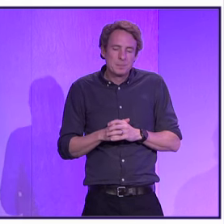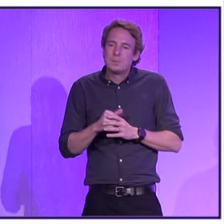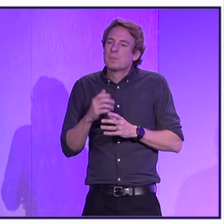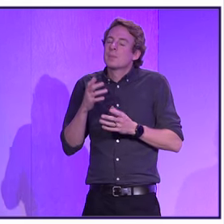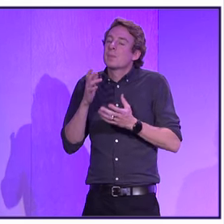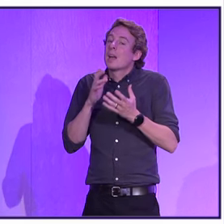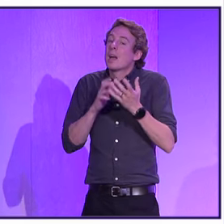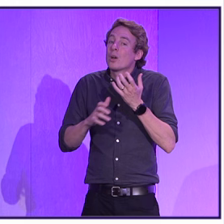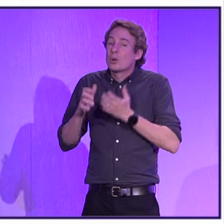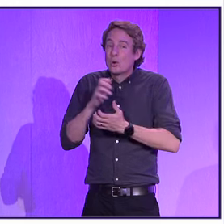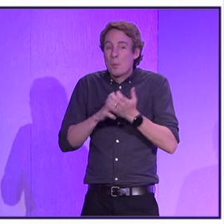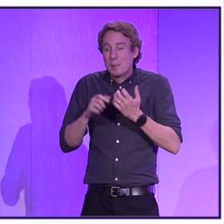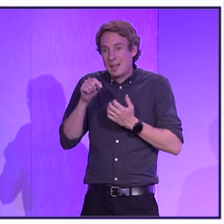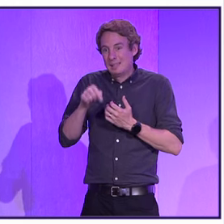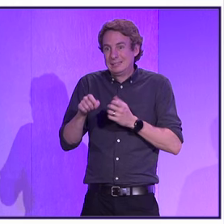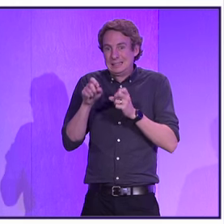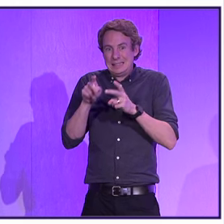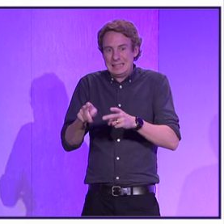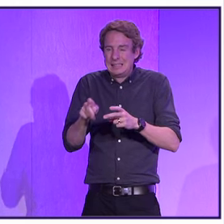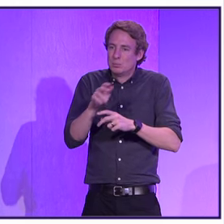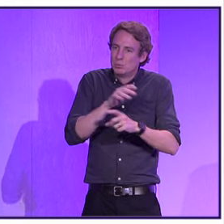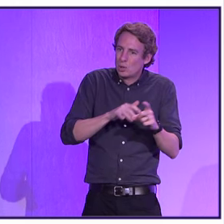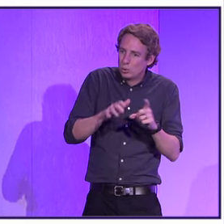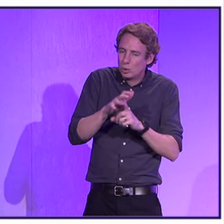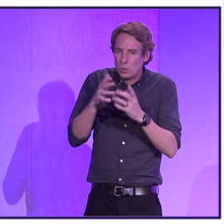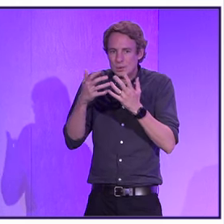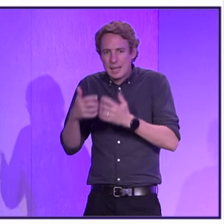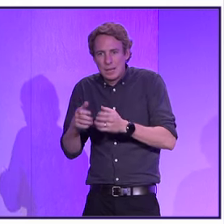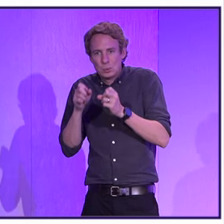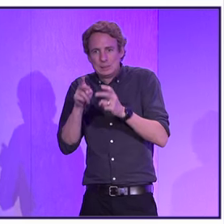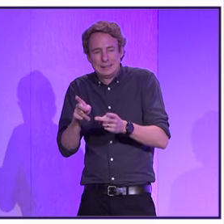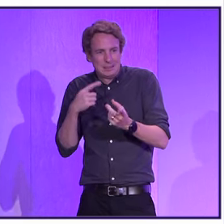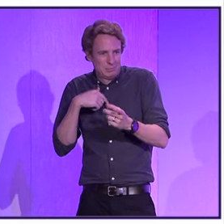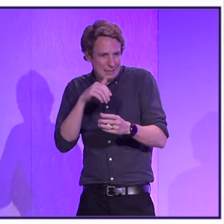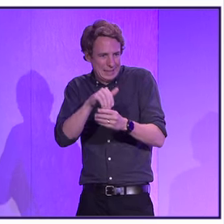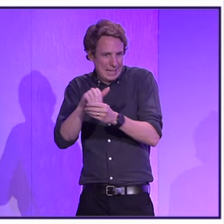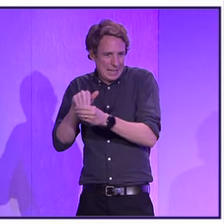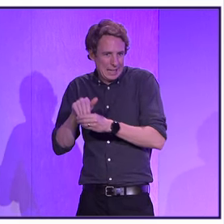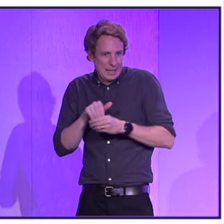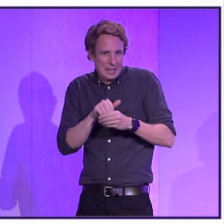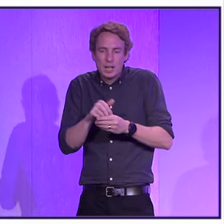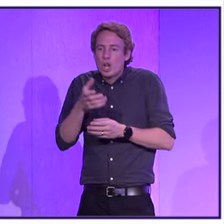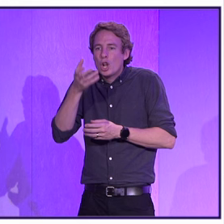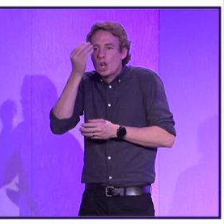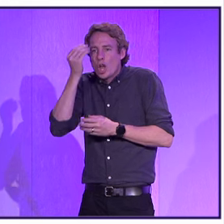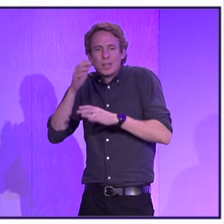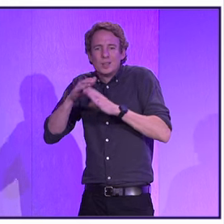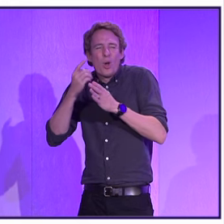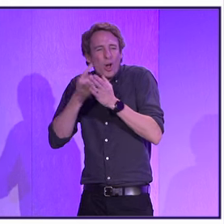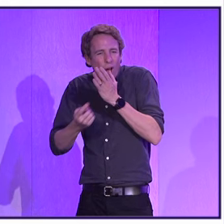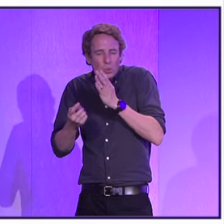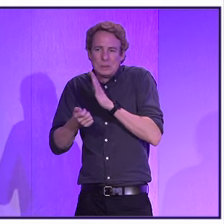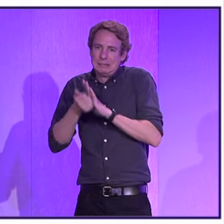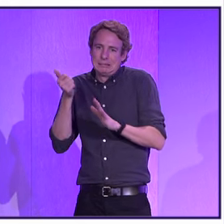in the complex socio-technical systems that we inhabit, learning goes further than knowledge and skills